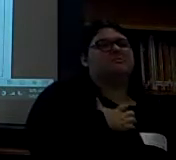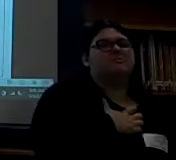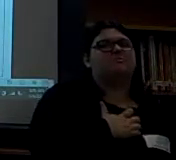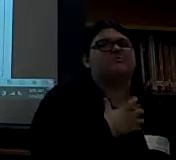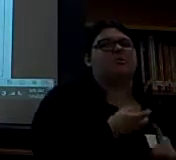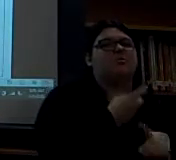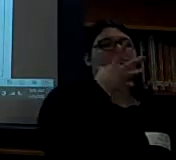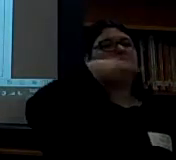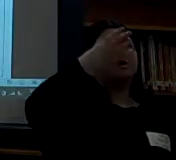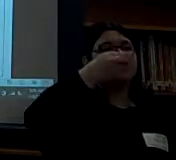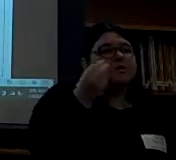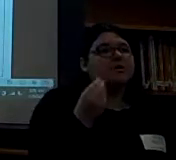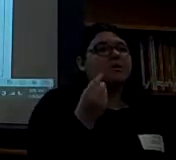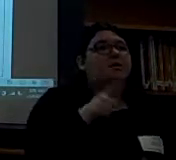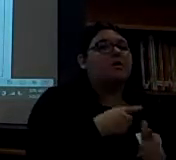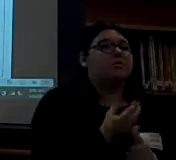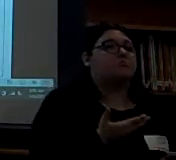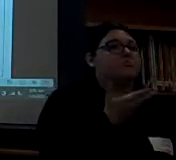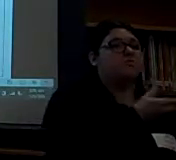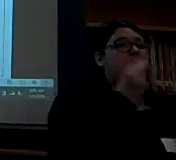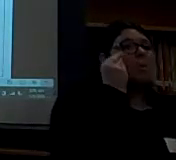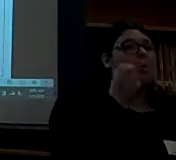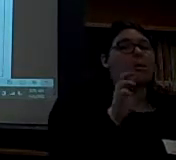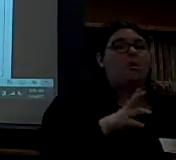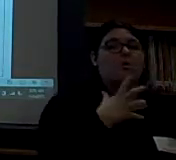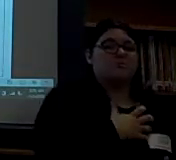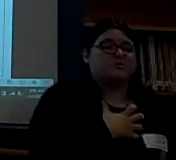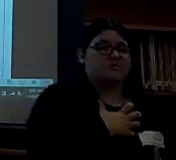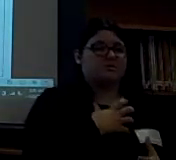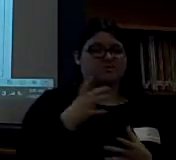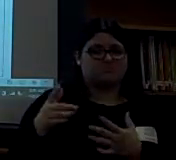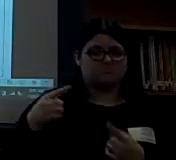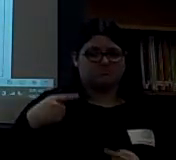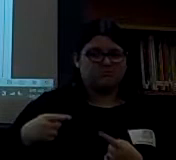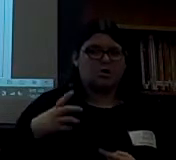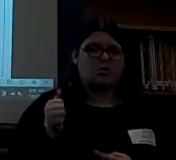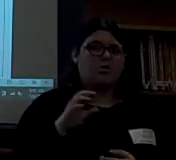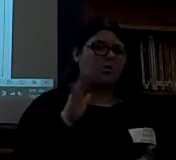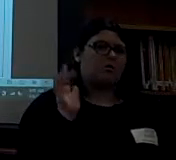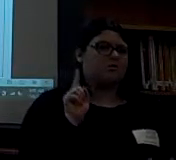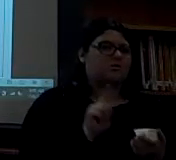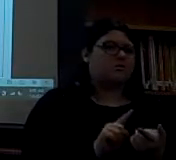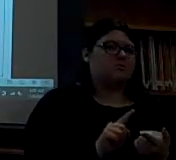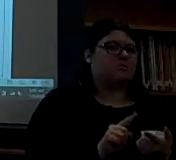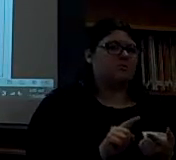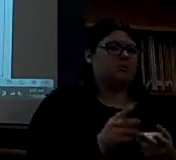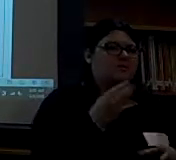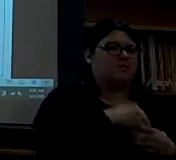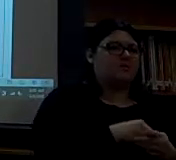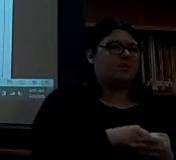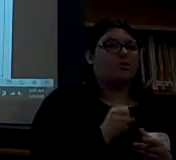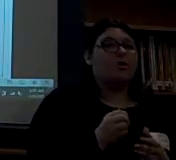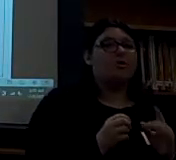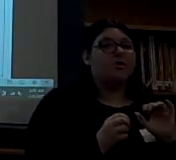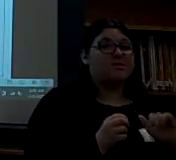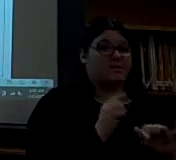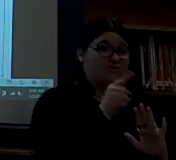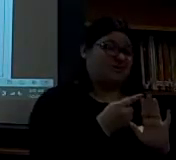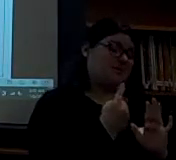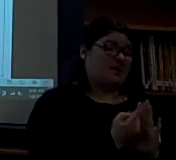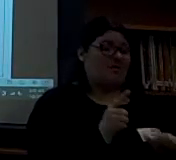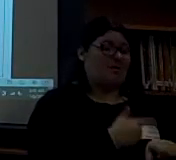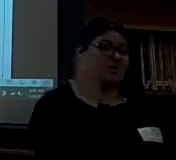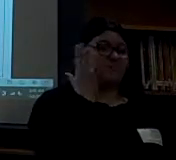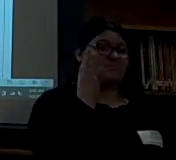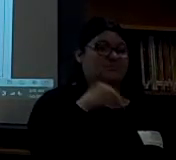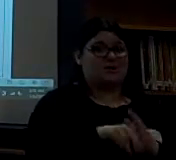from the outside and they're bringing it home, or it's a yuck between them, or it's a lack of engagement. So that was like an hour-long presentation in 2 minutes. That's usually what's going on. Does